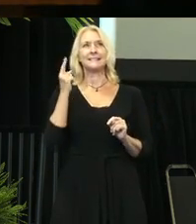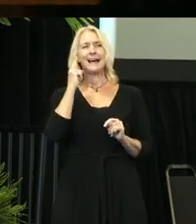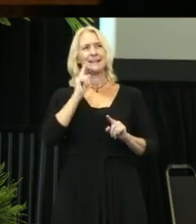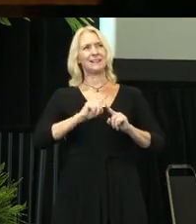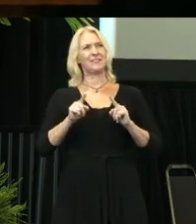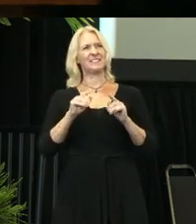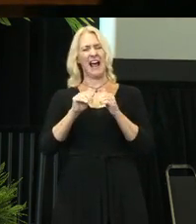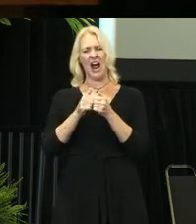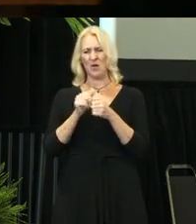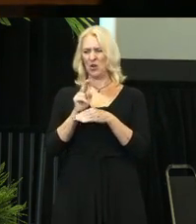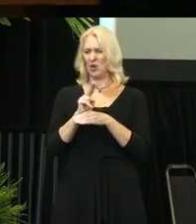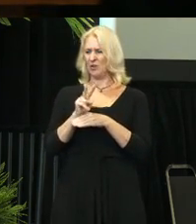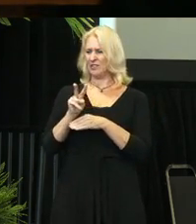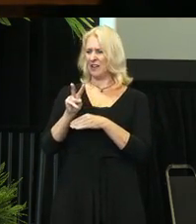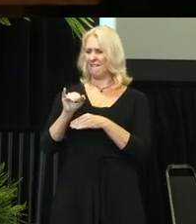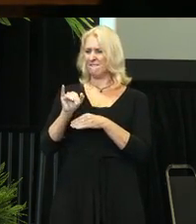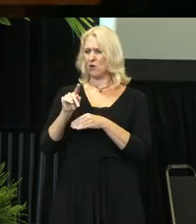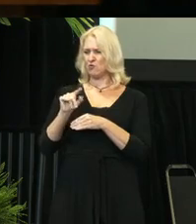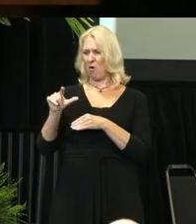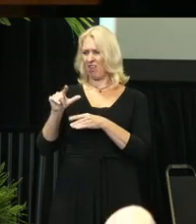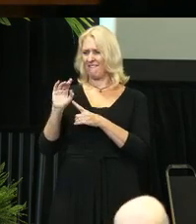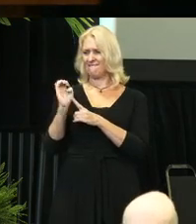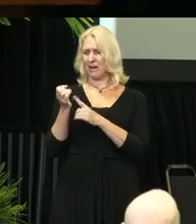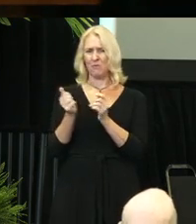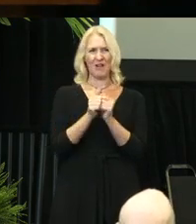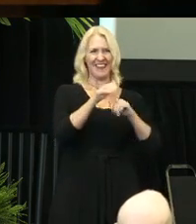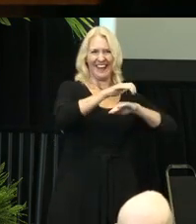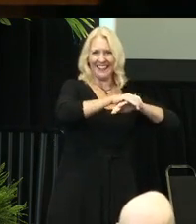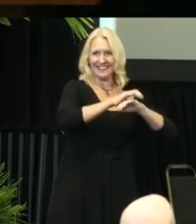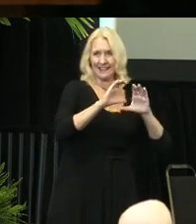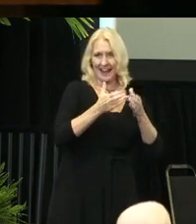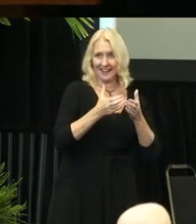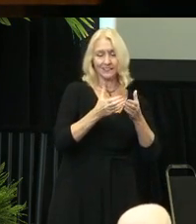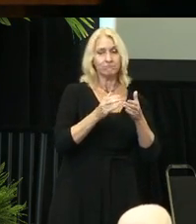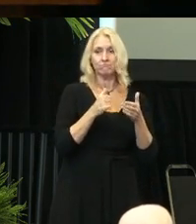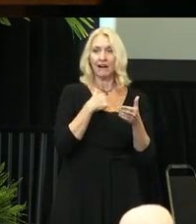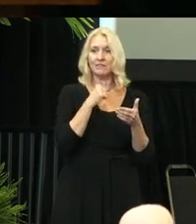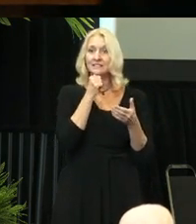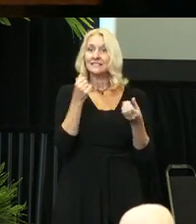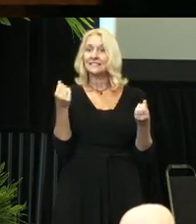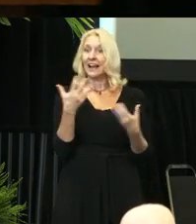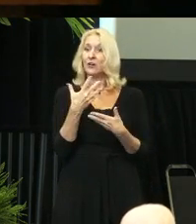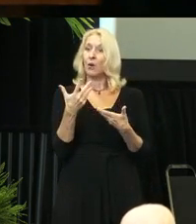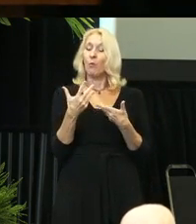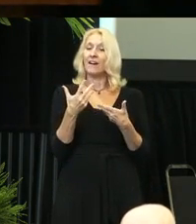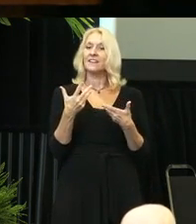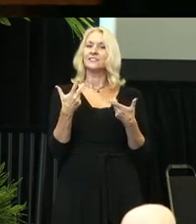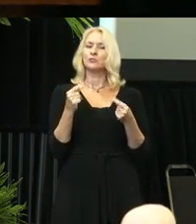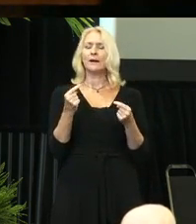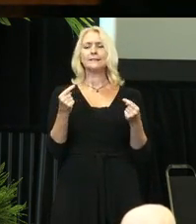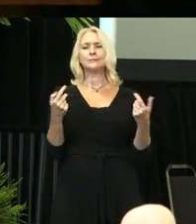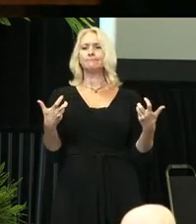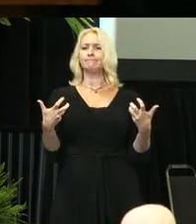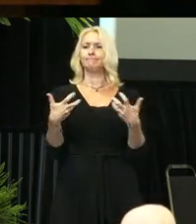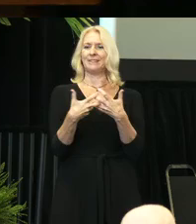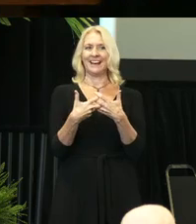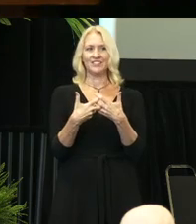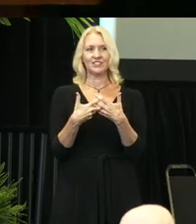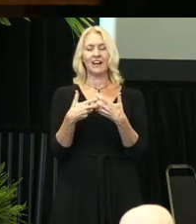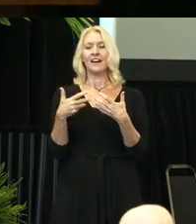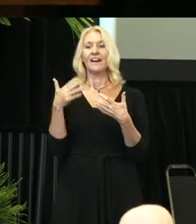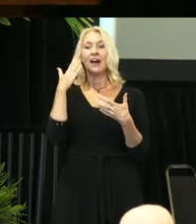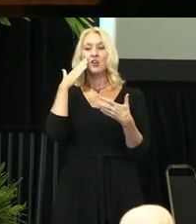like, virtual environment, English, what? I wasn't scared. I knew I had the unwavering support of my